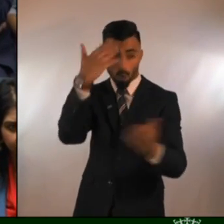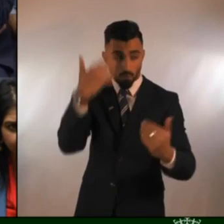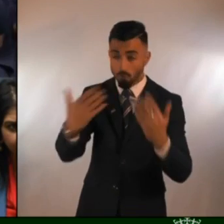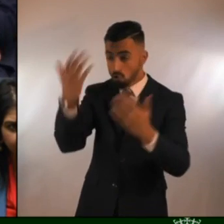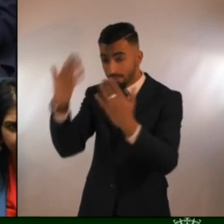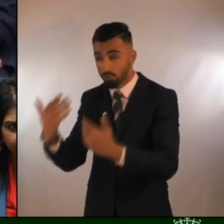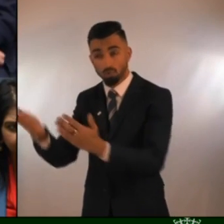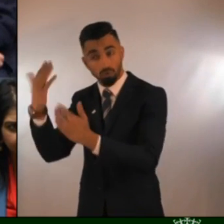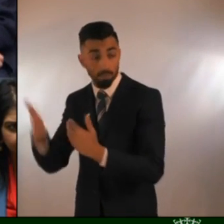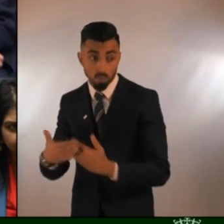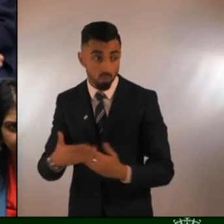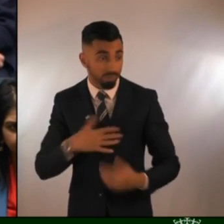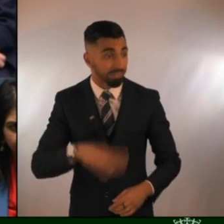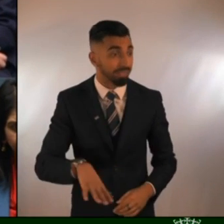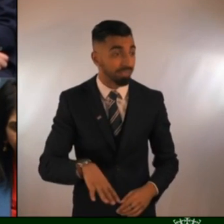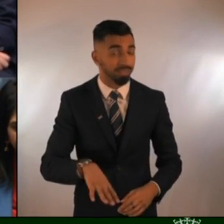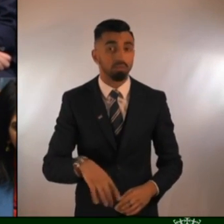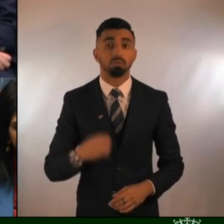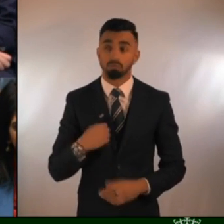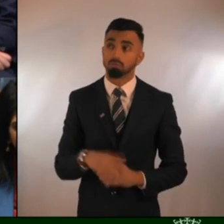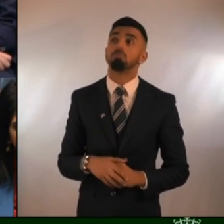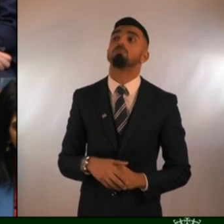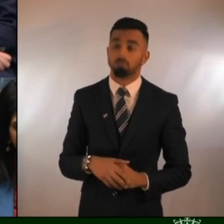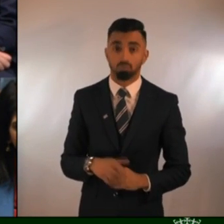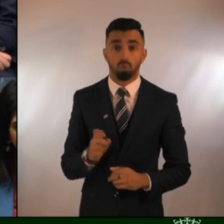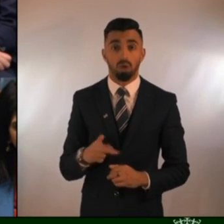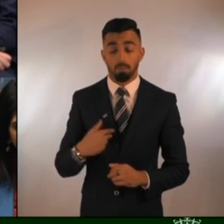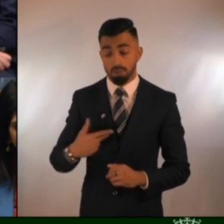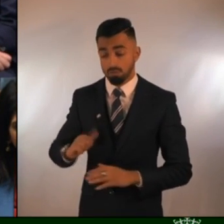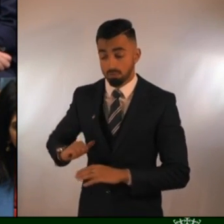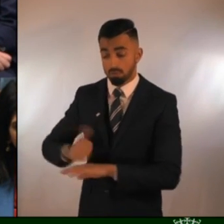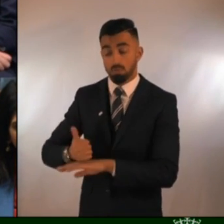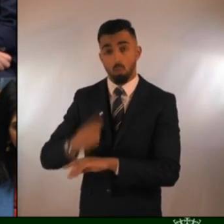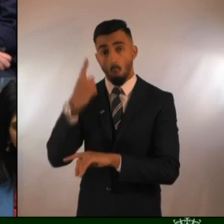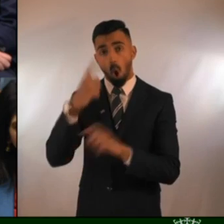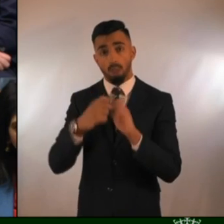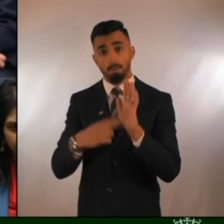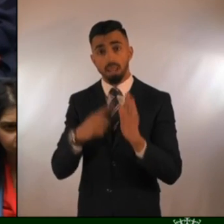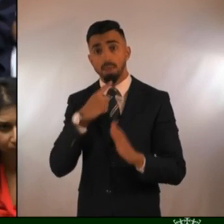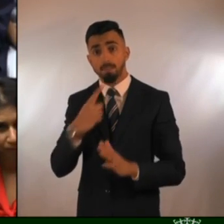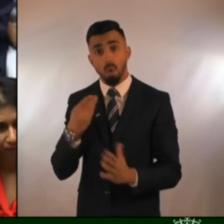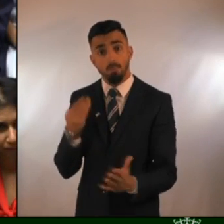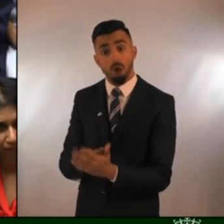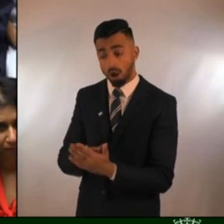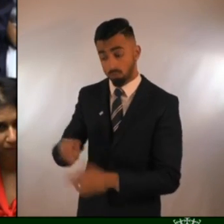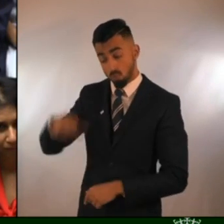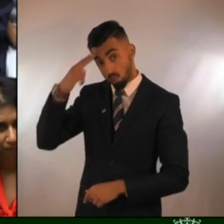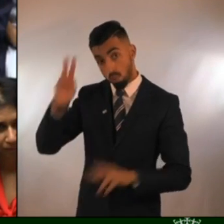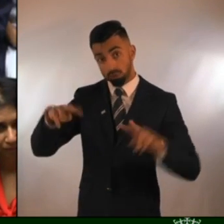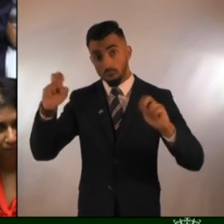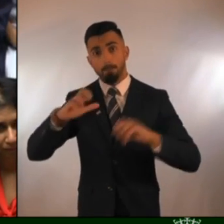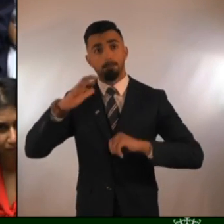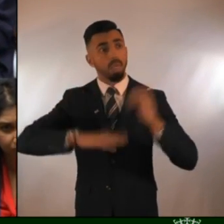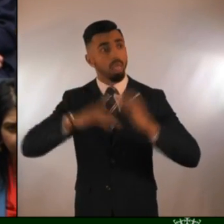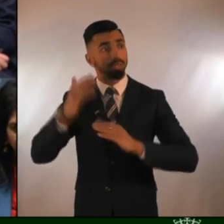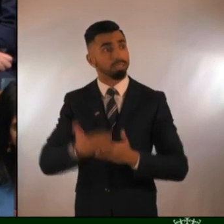So today, I am creating a new building safety fund worth £1 billion. That is what the experts